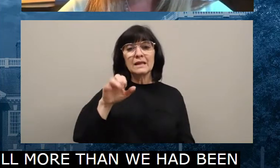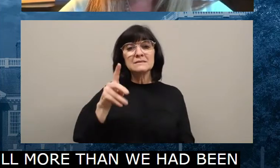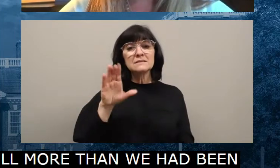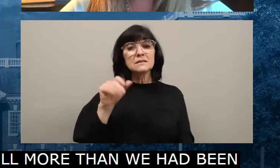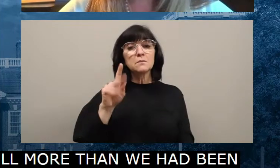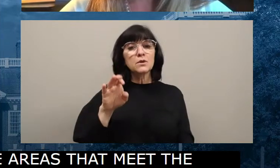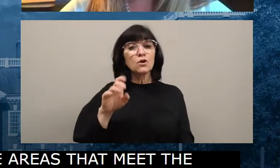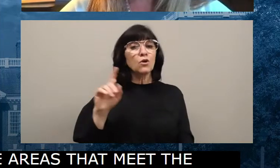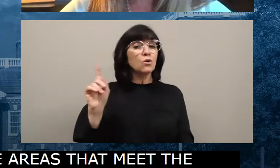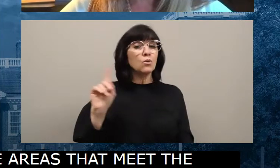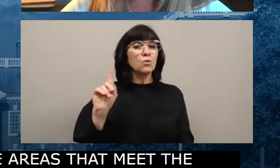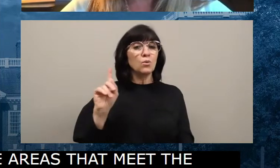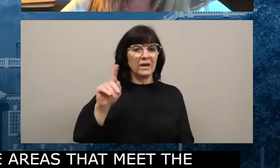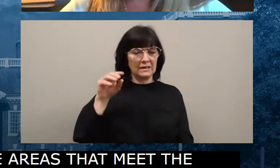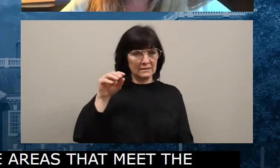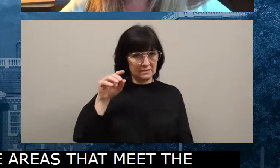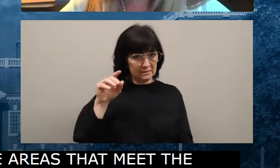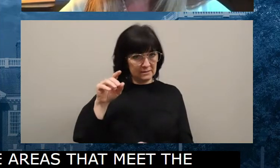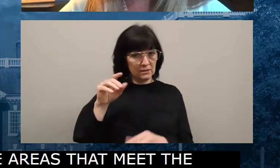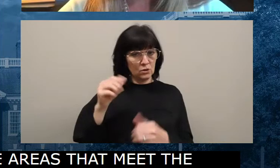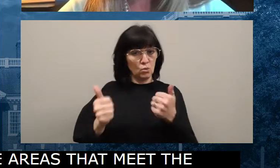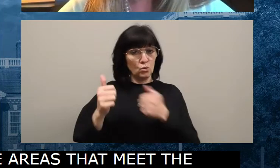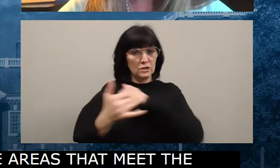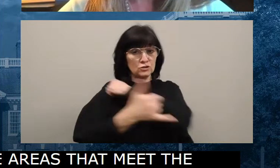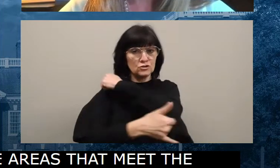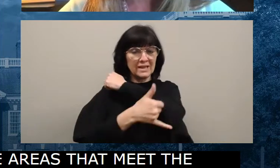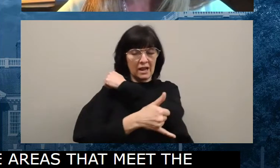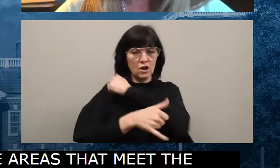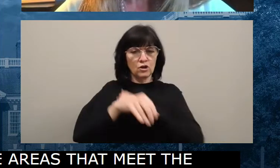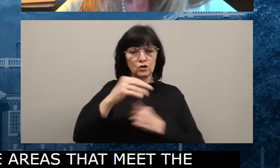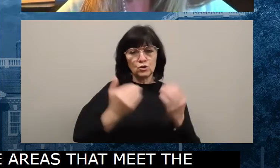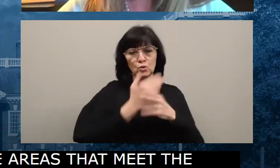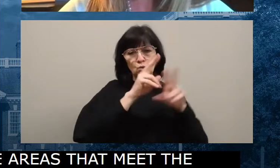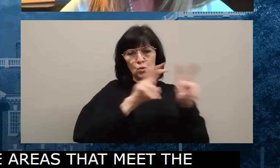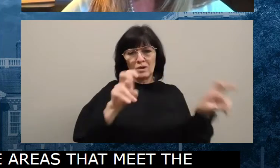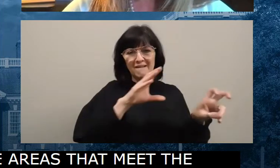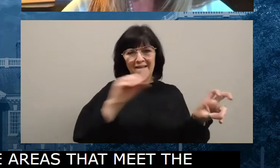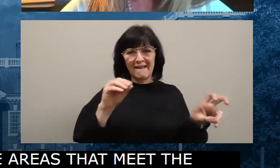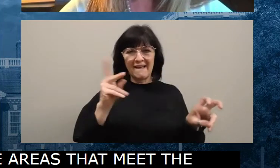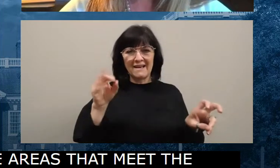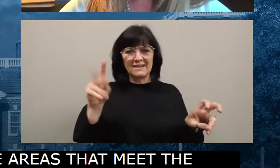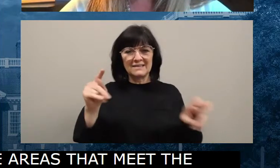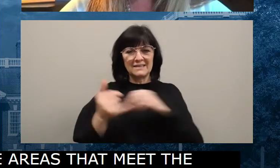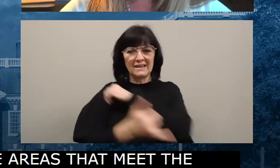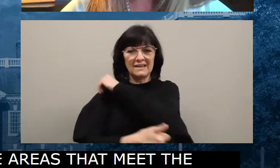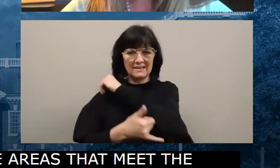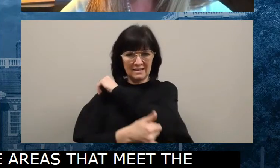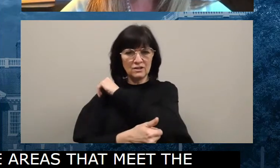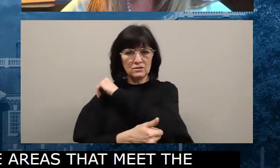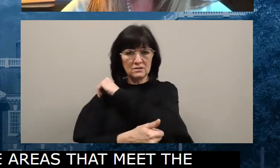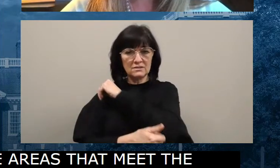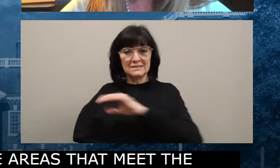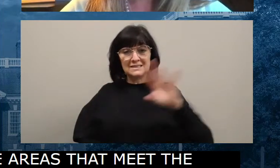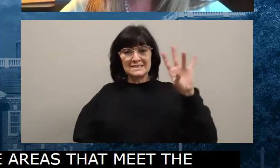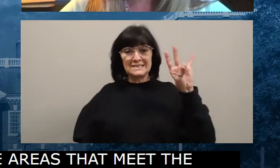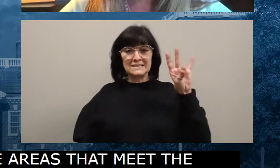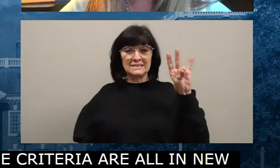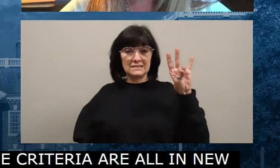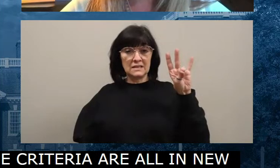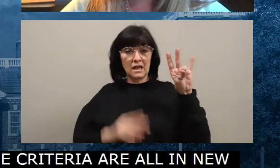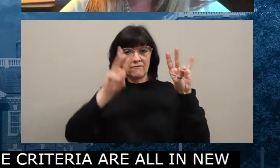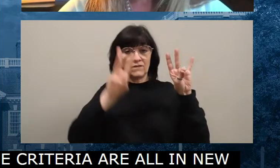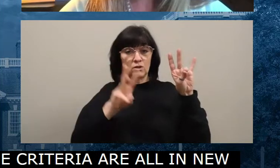are all in Newcastle and Kent counties this week, and include 7 Wilmington area zip